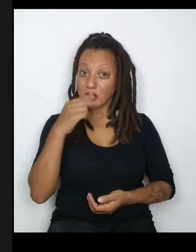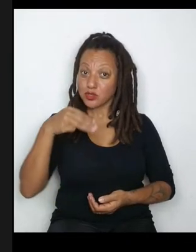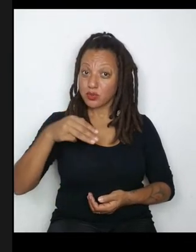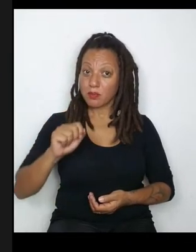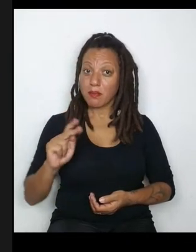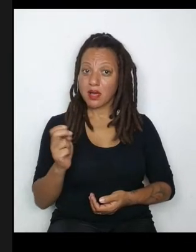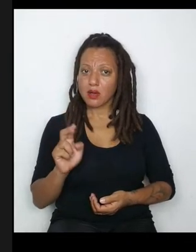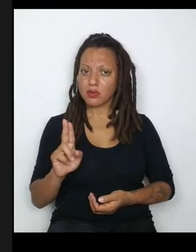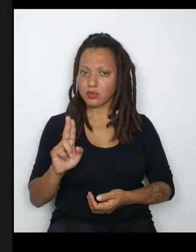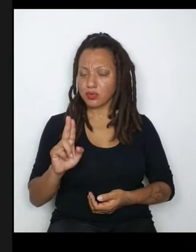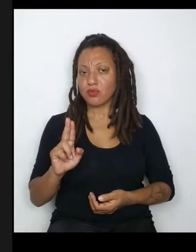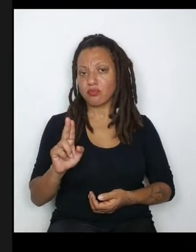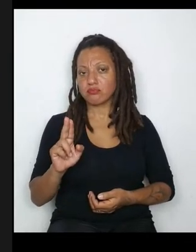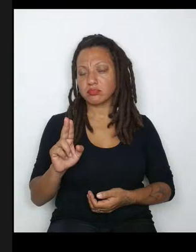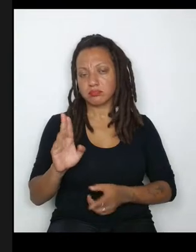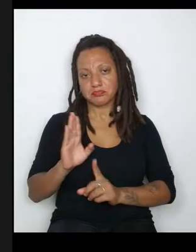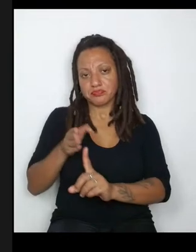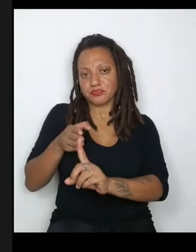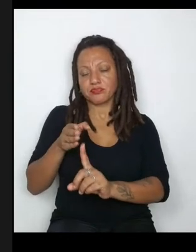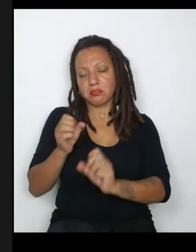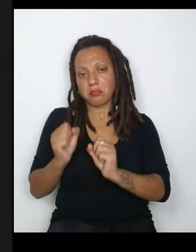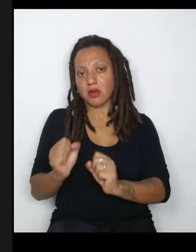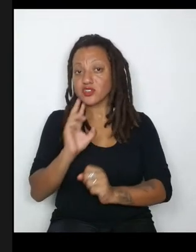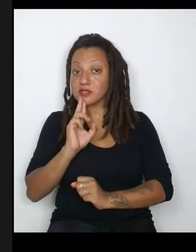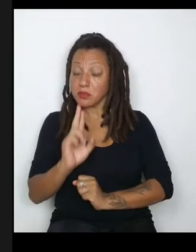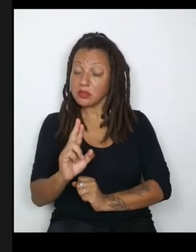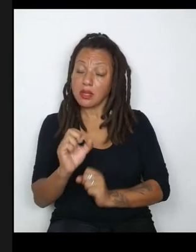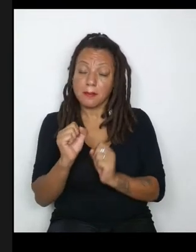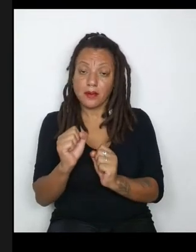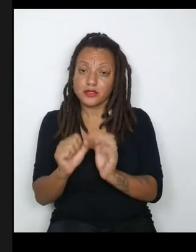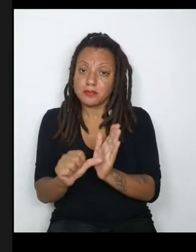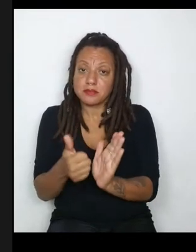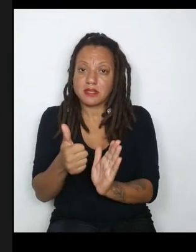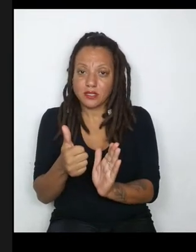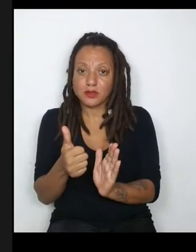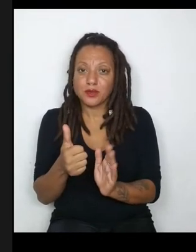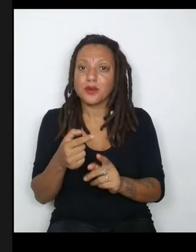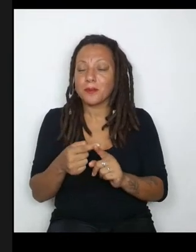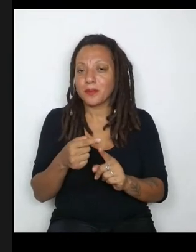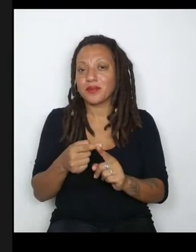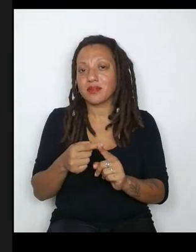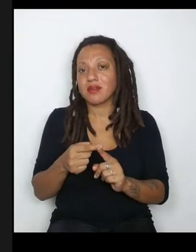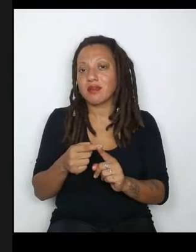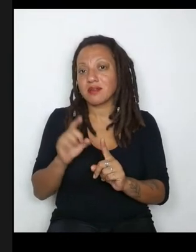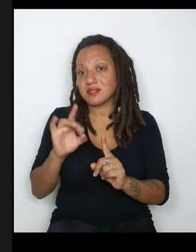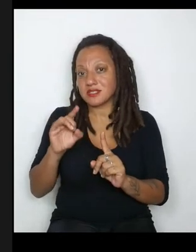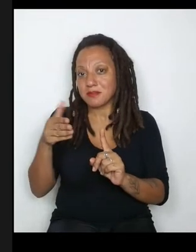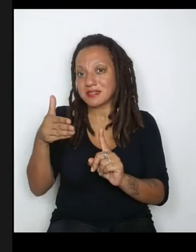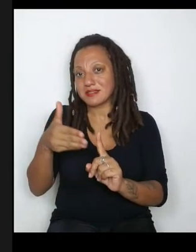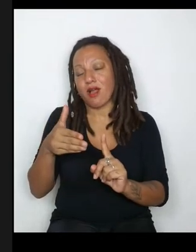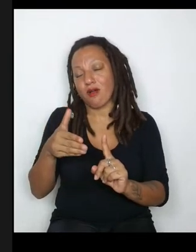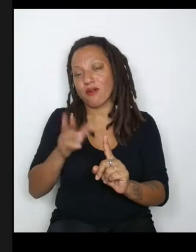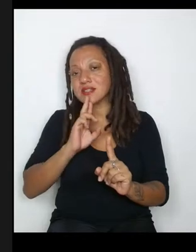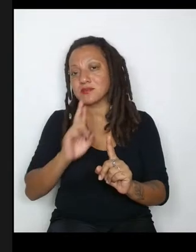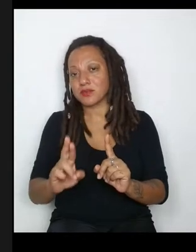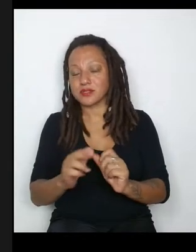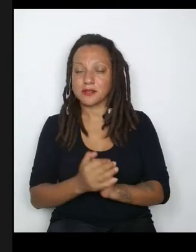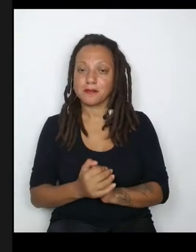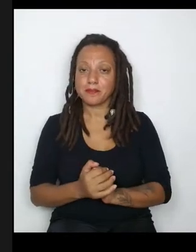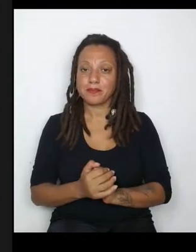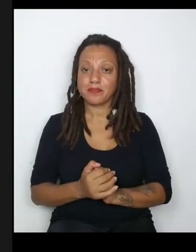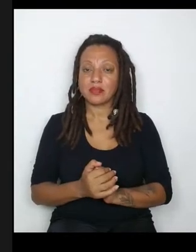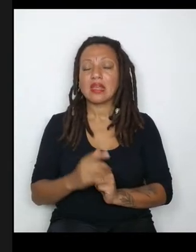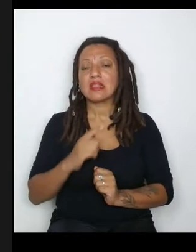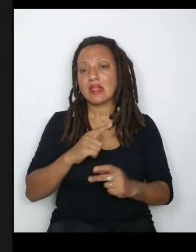i believe that the question about mahu was specifically addressed to you stephen so if you would like to start with that one that would be